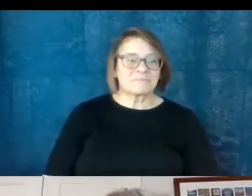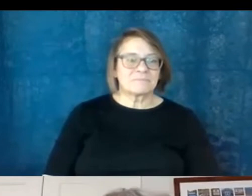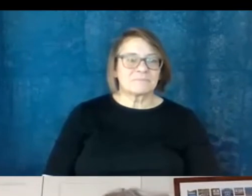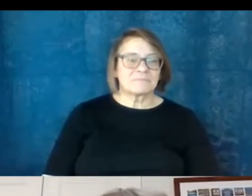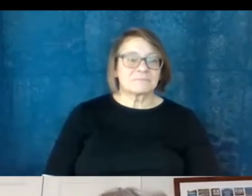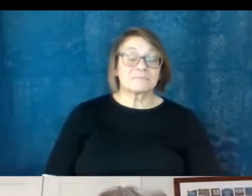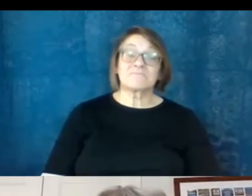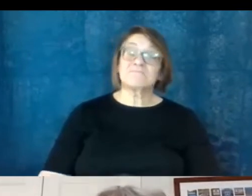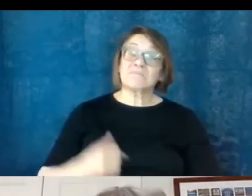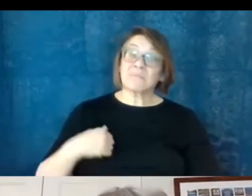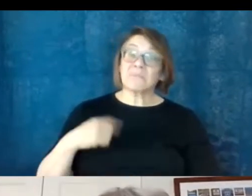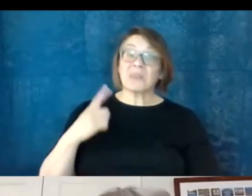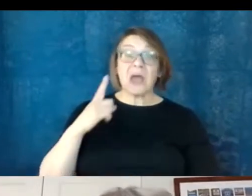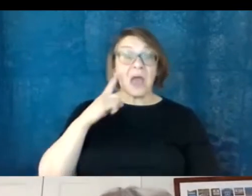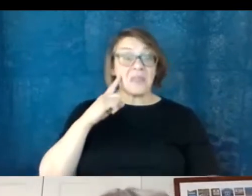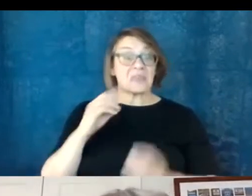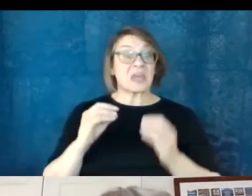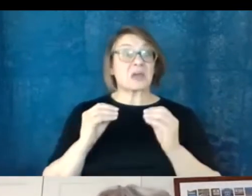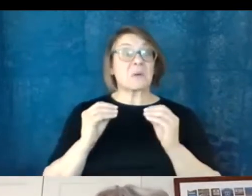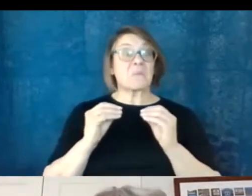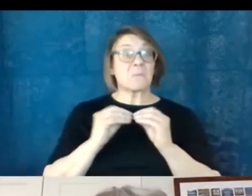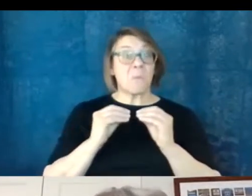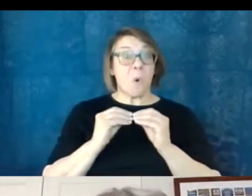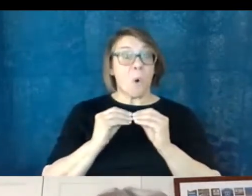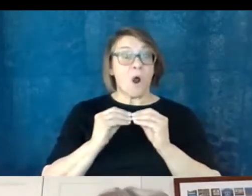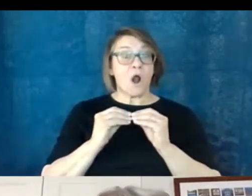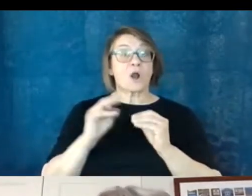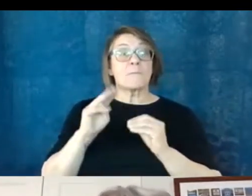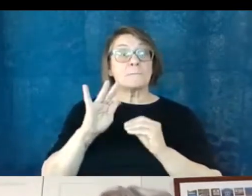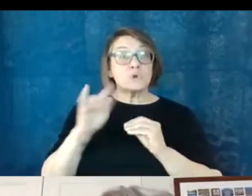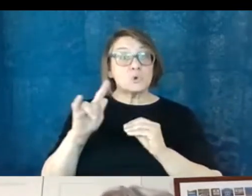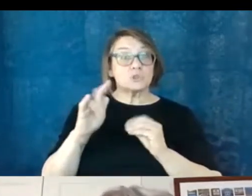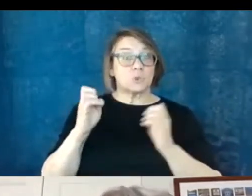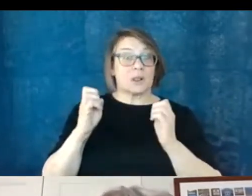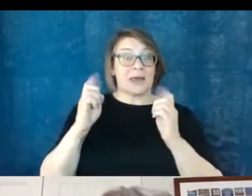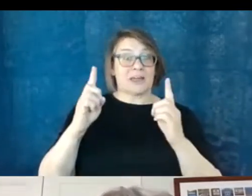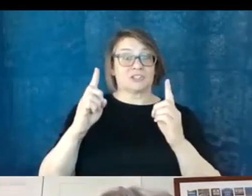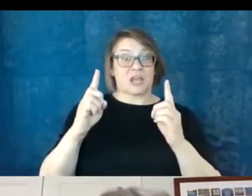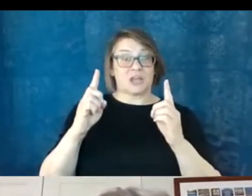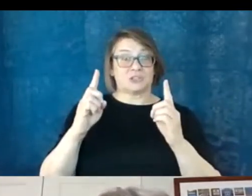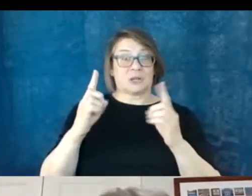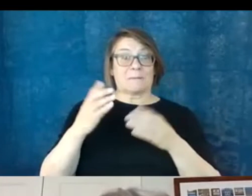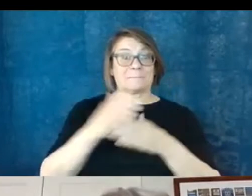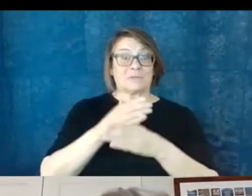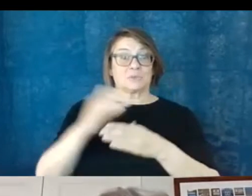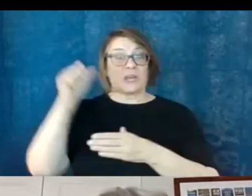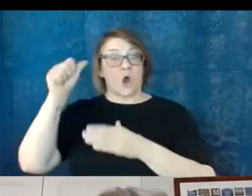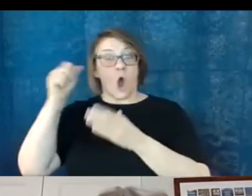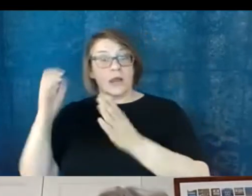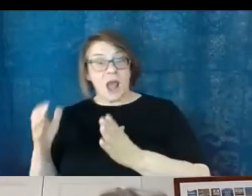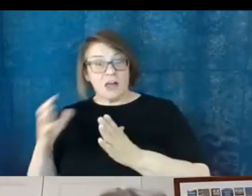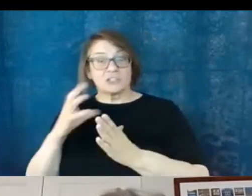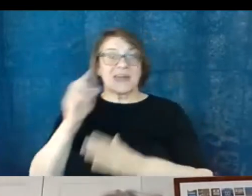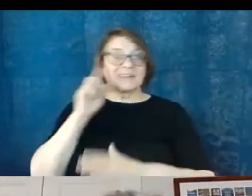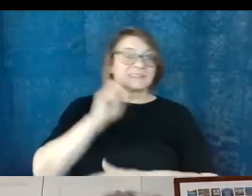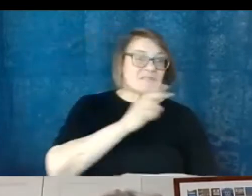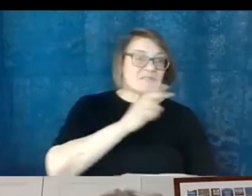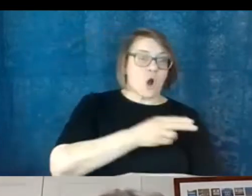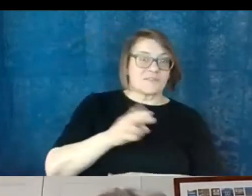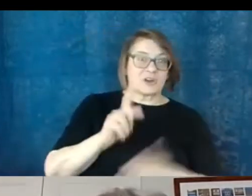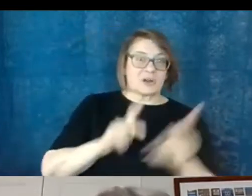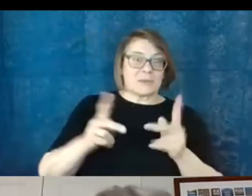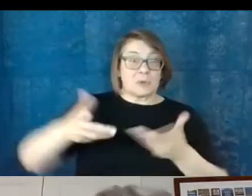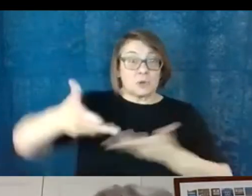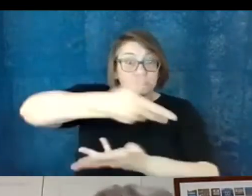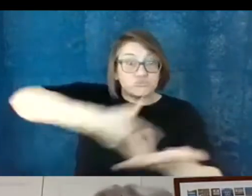I think that more mutual education opportunities between audiologists and deaf and hard of hearing people would be a very good